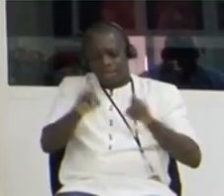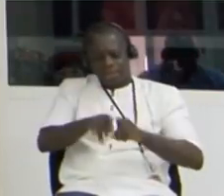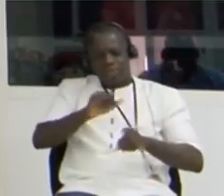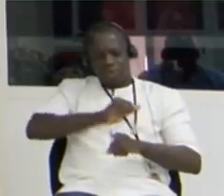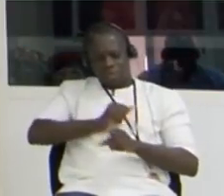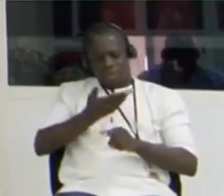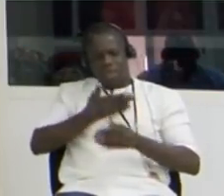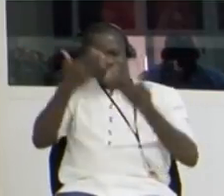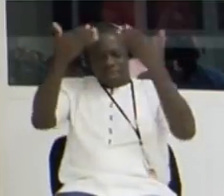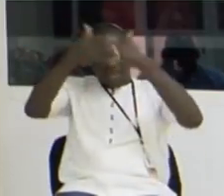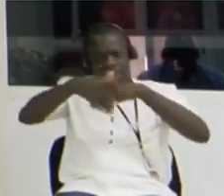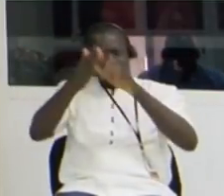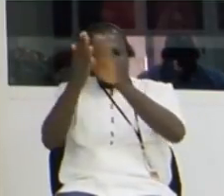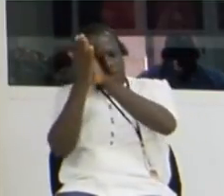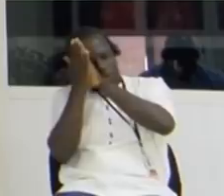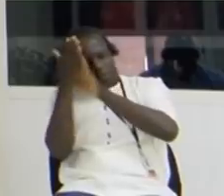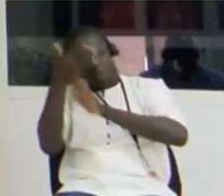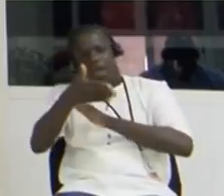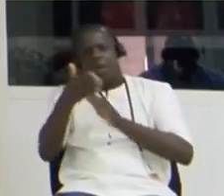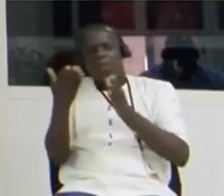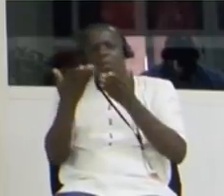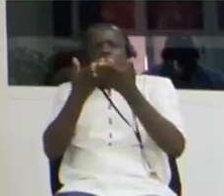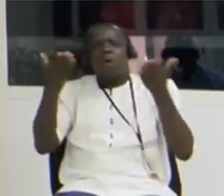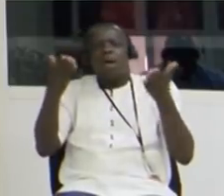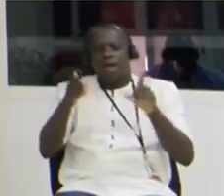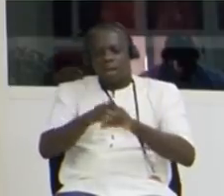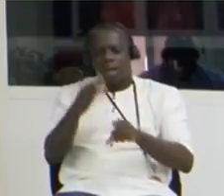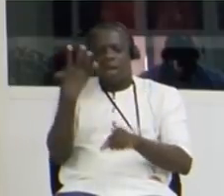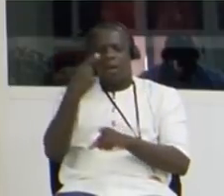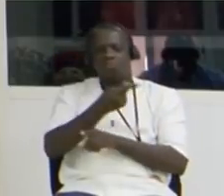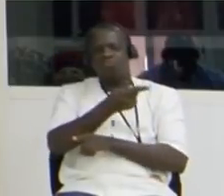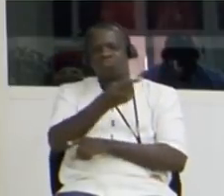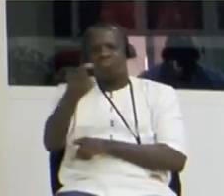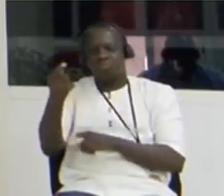would they spend the night, and how were these